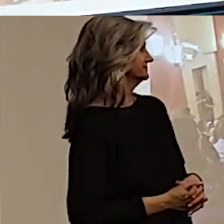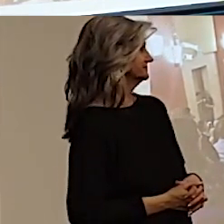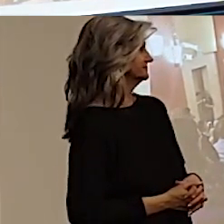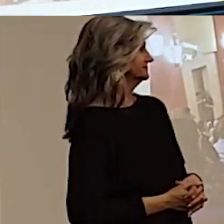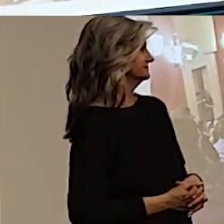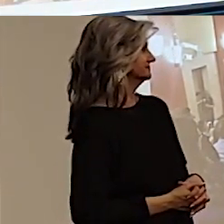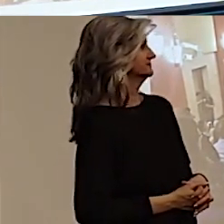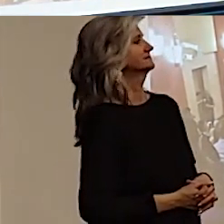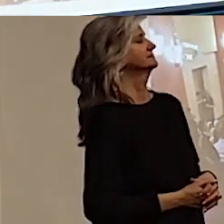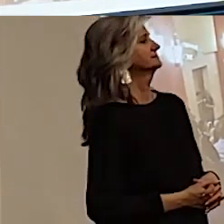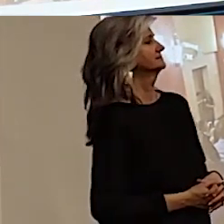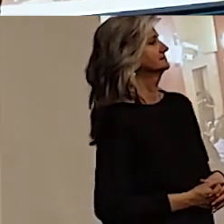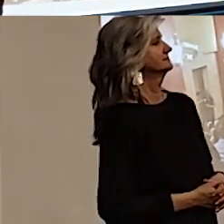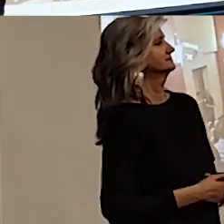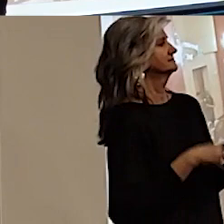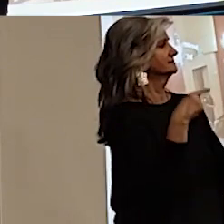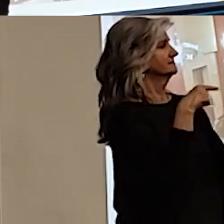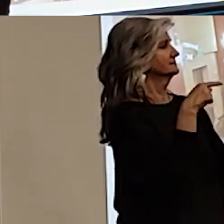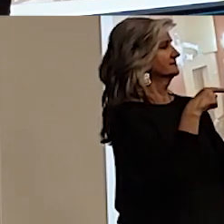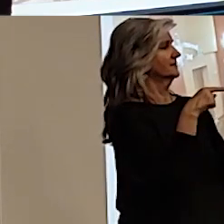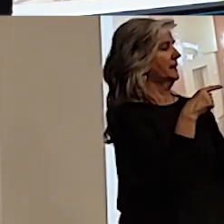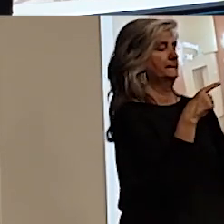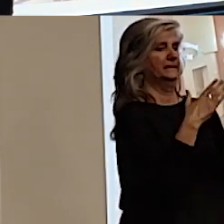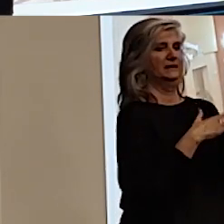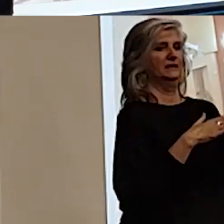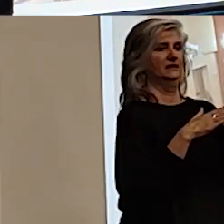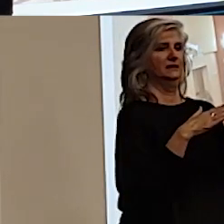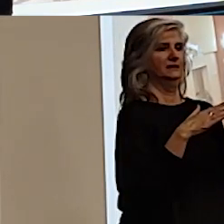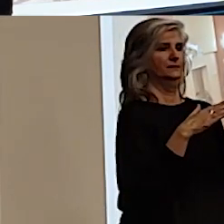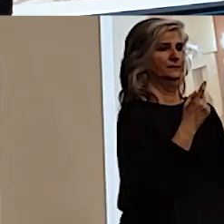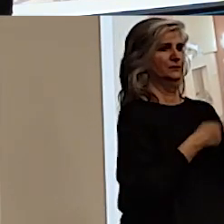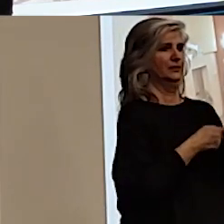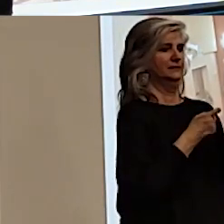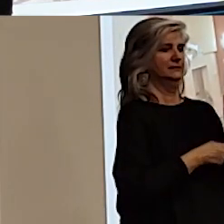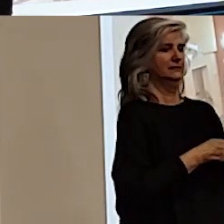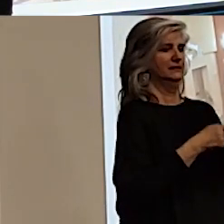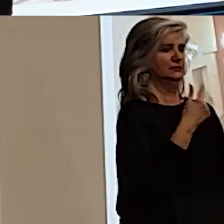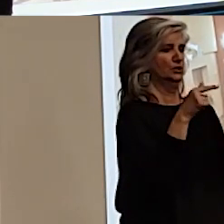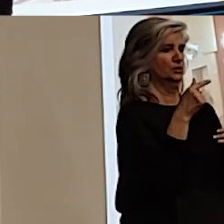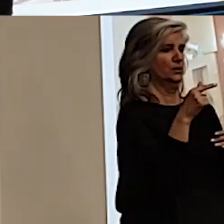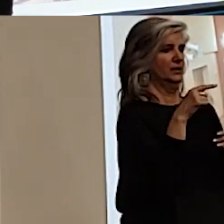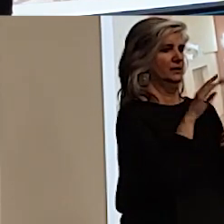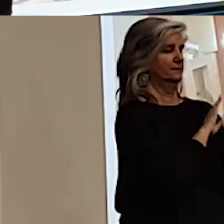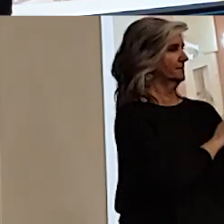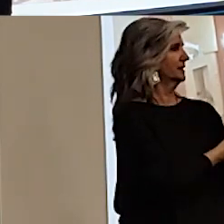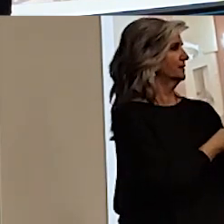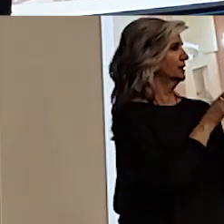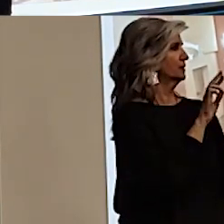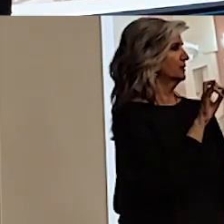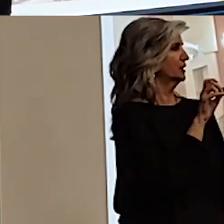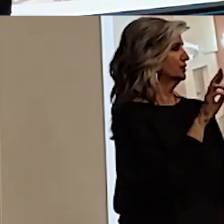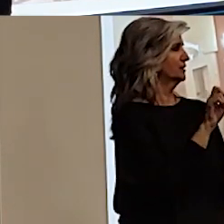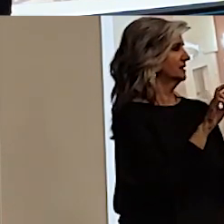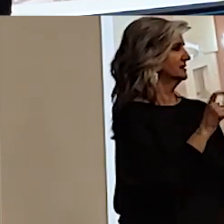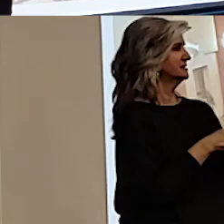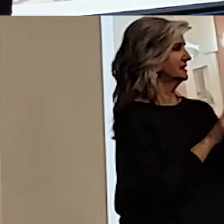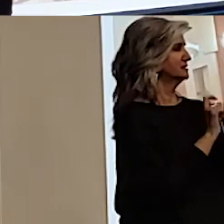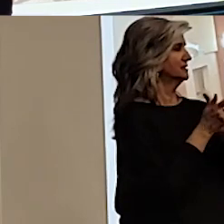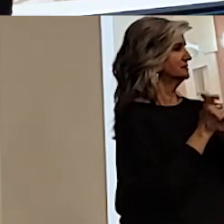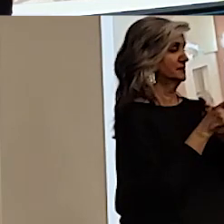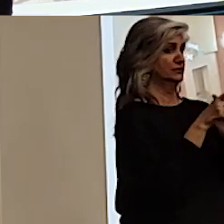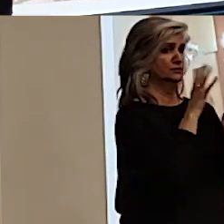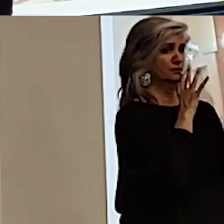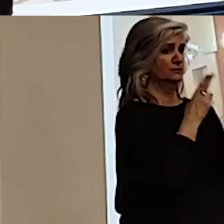The critical piece pricing program that's part of the request, as well as the Green Power Rider and the tax adjustment, can you talk to any of